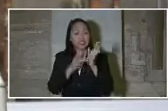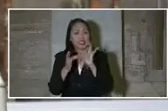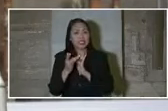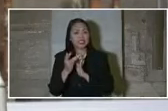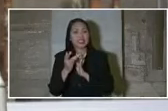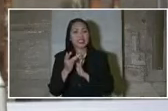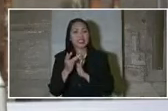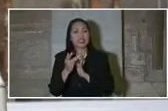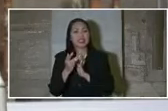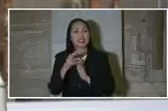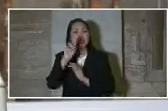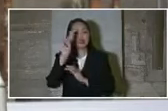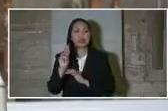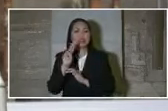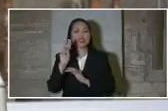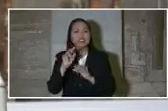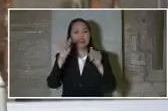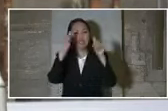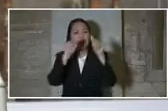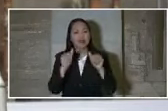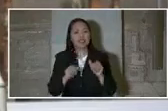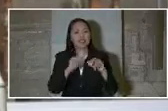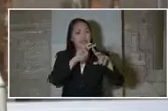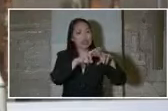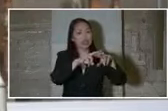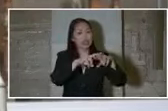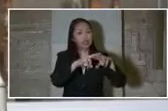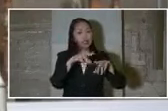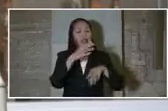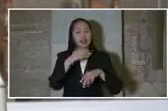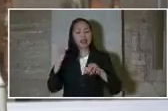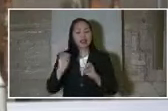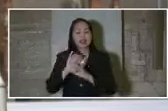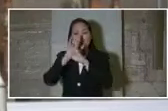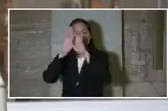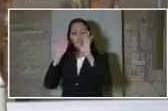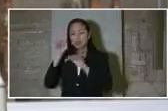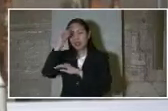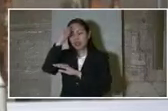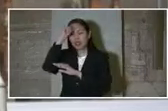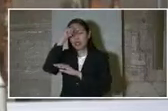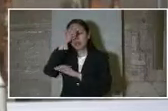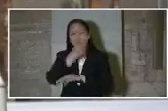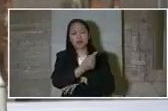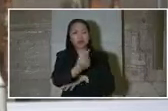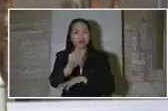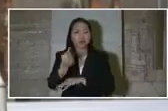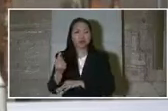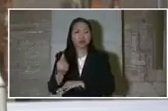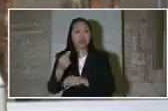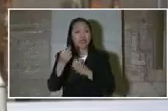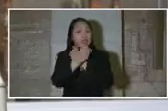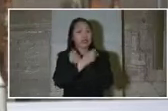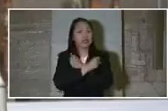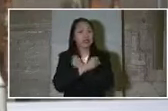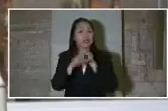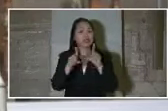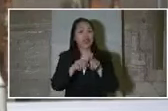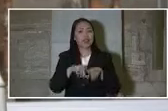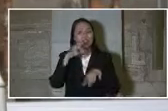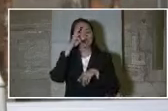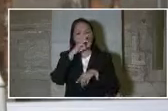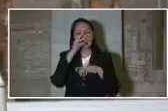of salt and light to remind us that love, being a Christian, is